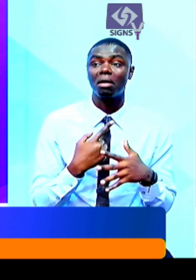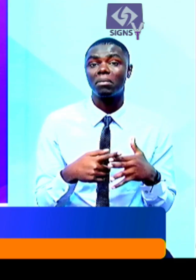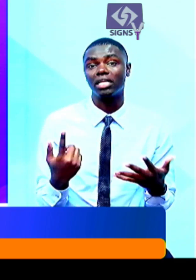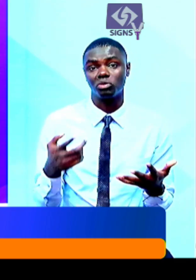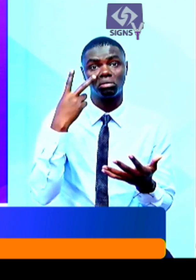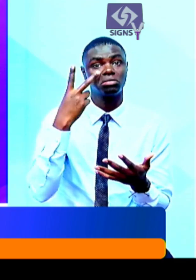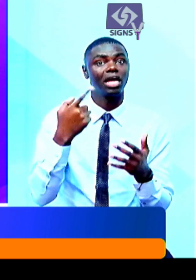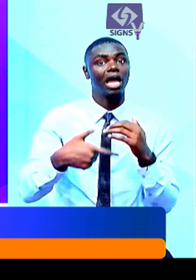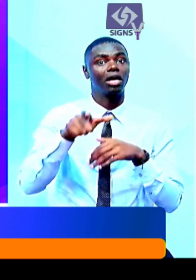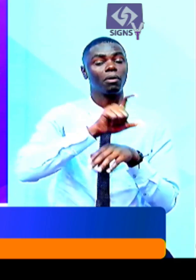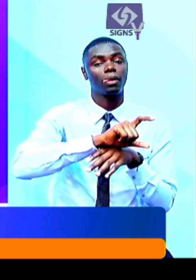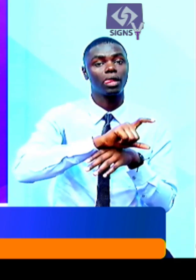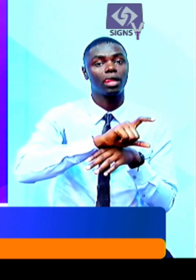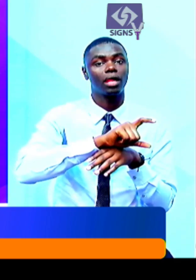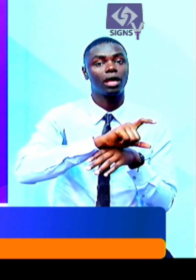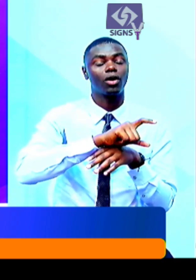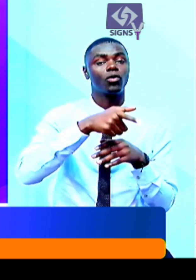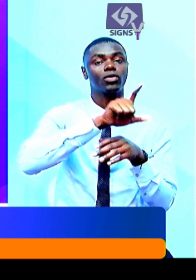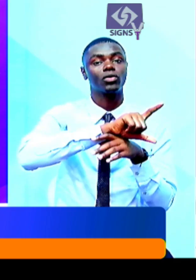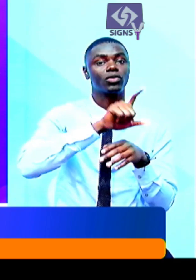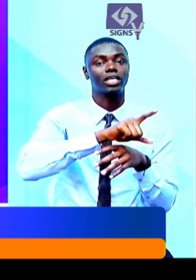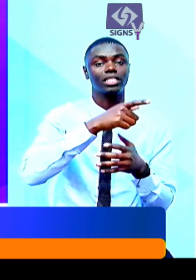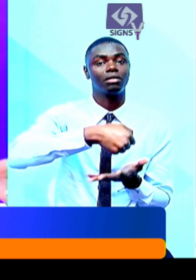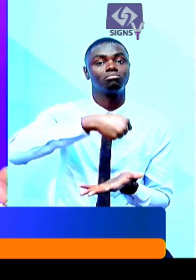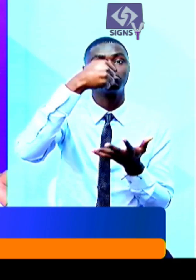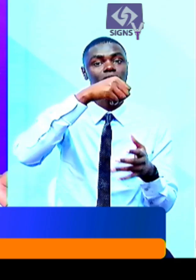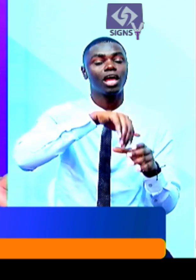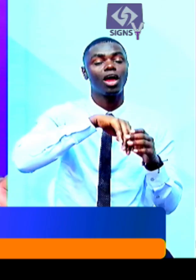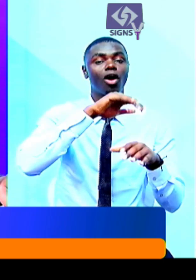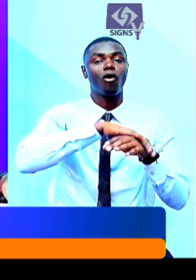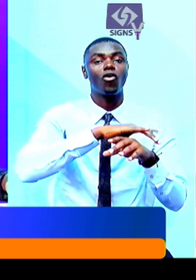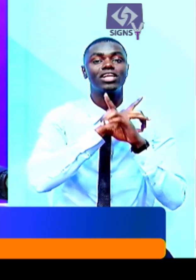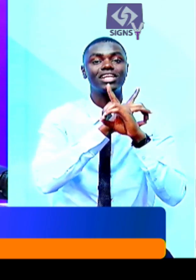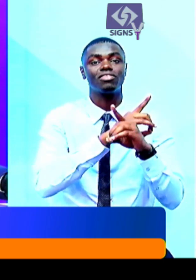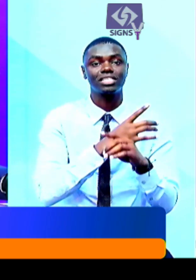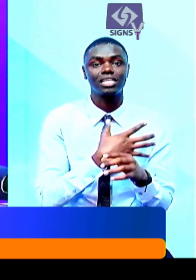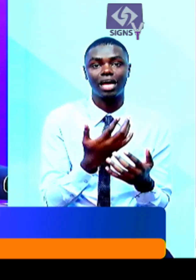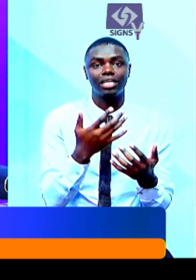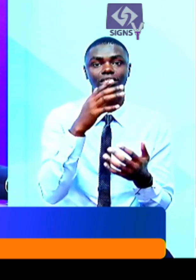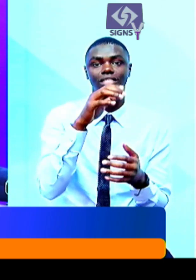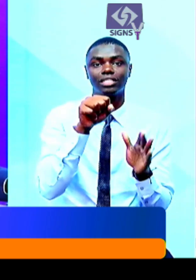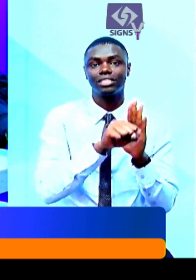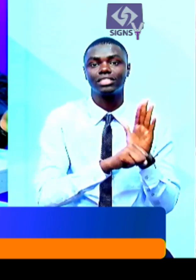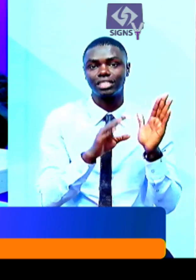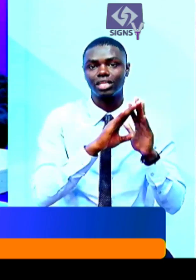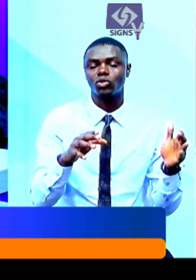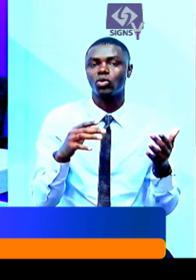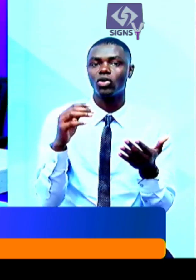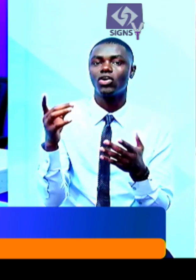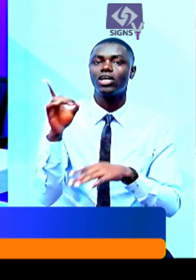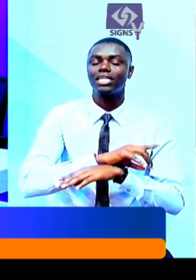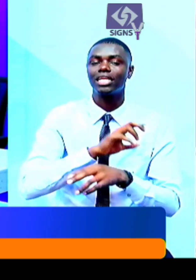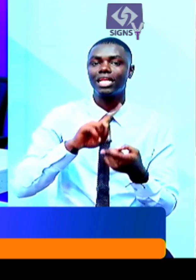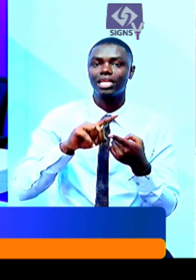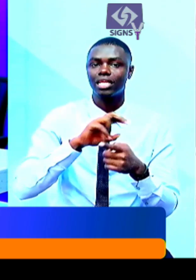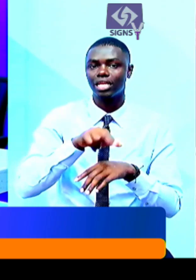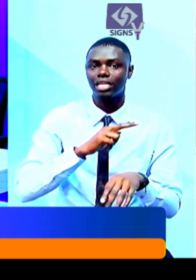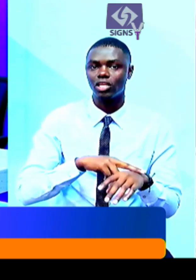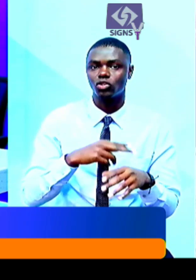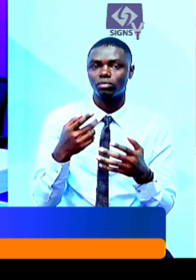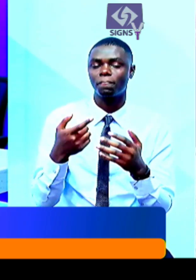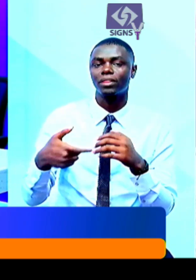on healthcare, he has increased budget on state house. Defense. On defense. And actually, the Daily Nation this morning are reporting an increase in another